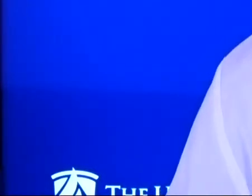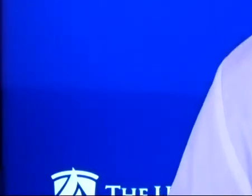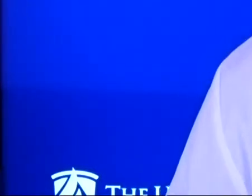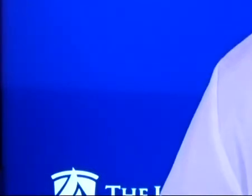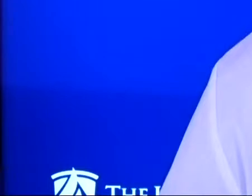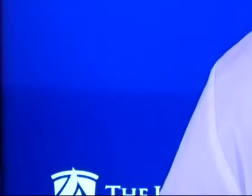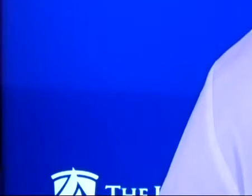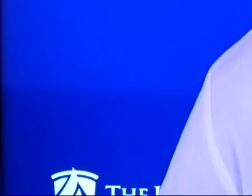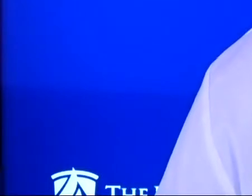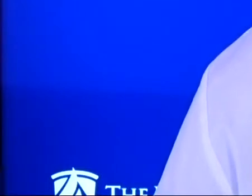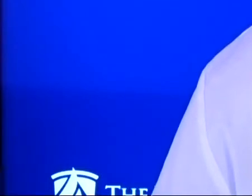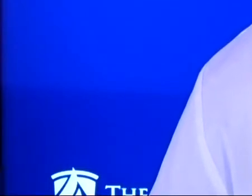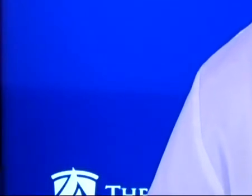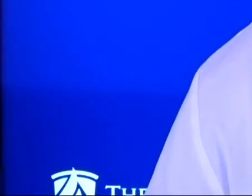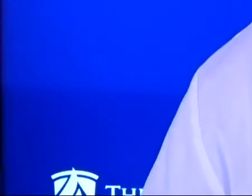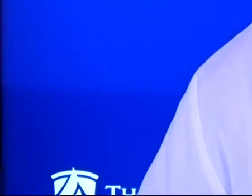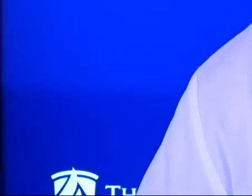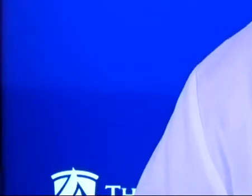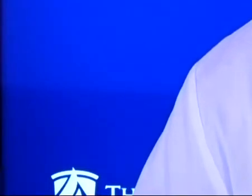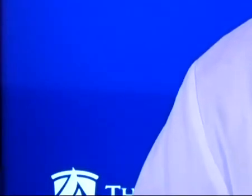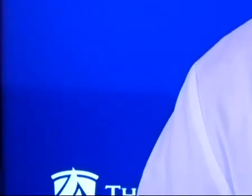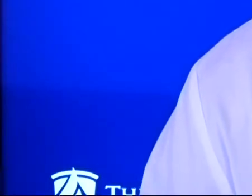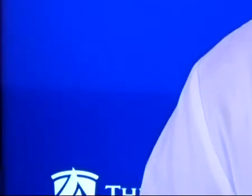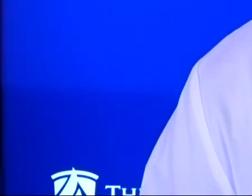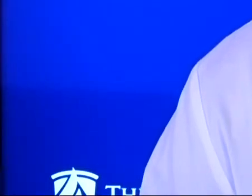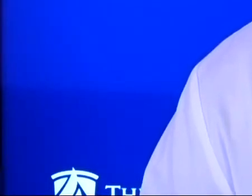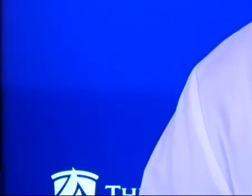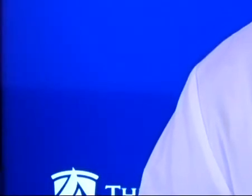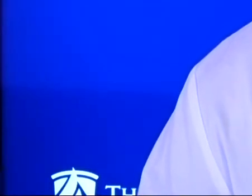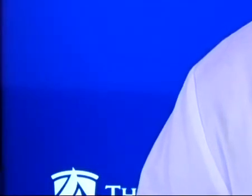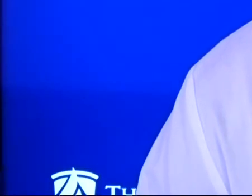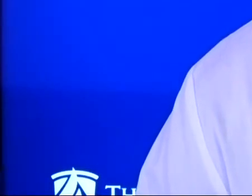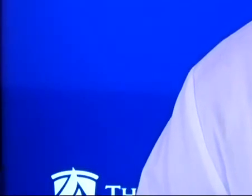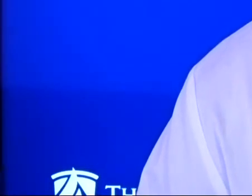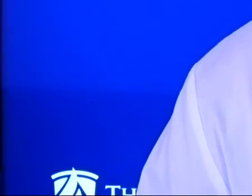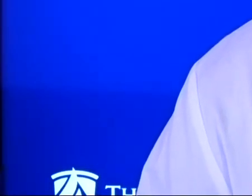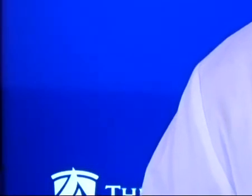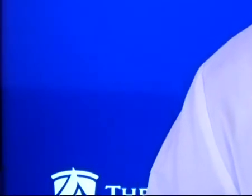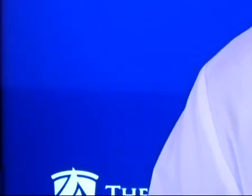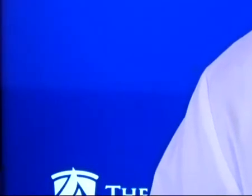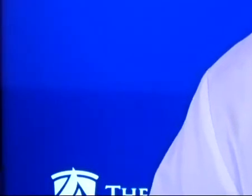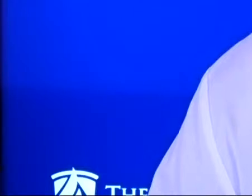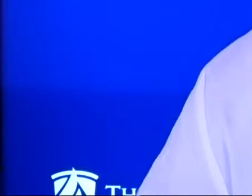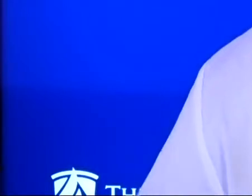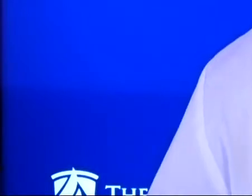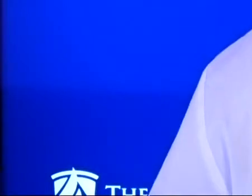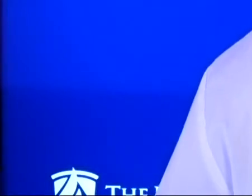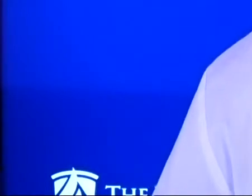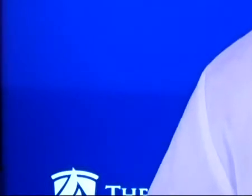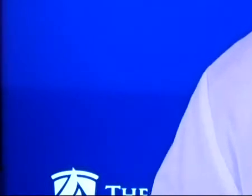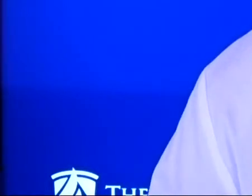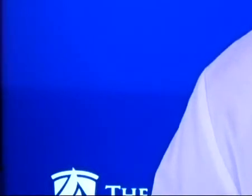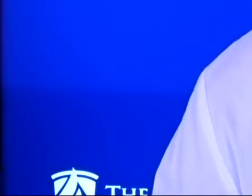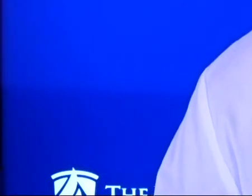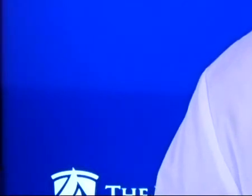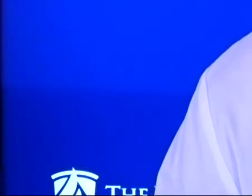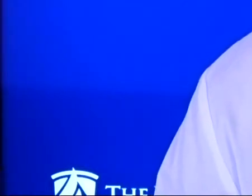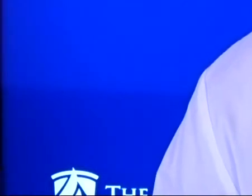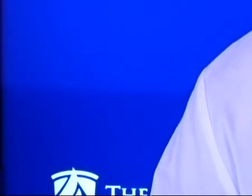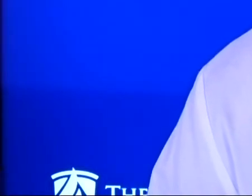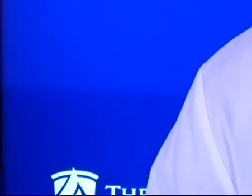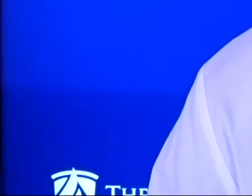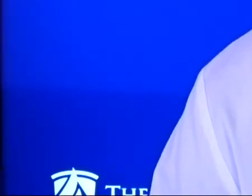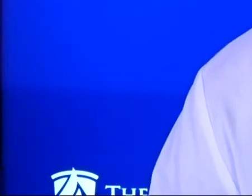hospitalization anywhere, depending on maybe comorbidities, anywhere from the low to mid 70s to 80% reduction